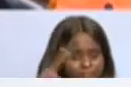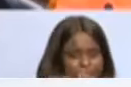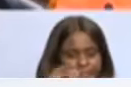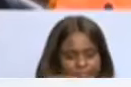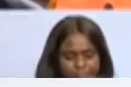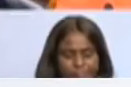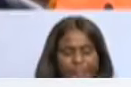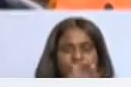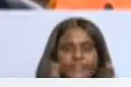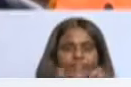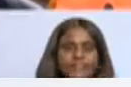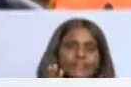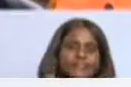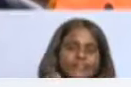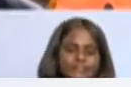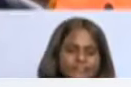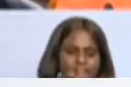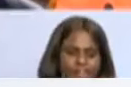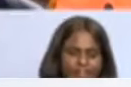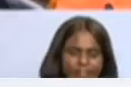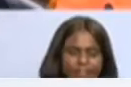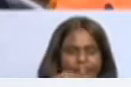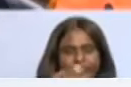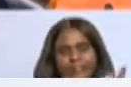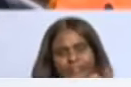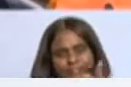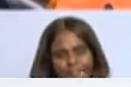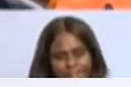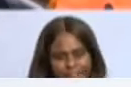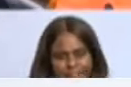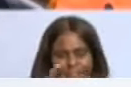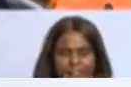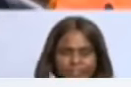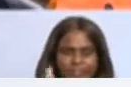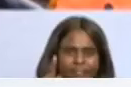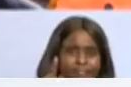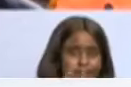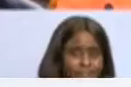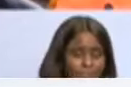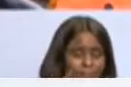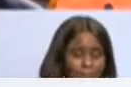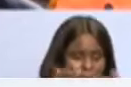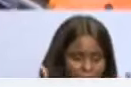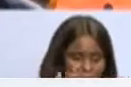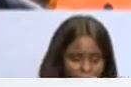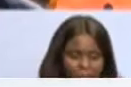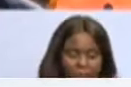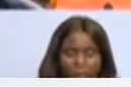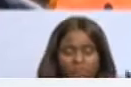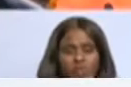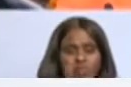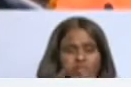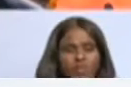tremendously. The number of banks through which the scheme provides guarantees has also risen